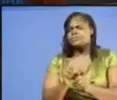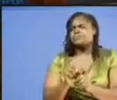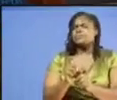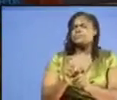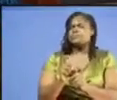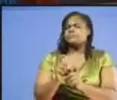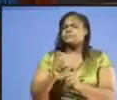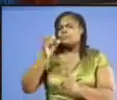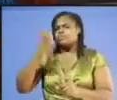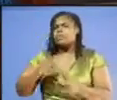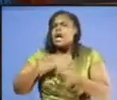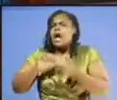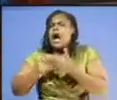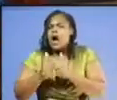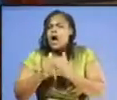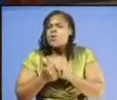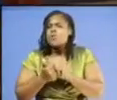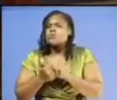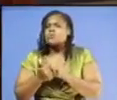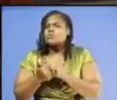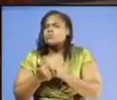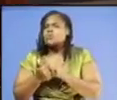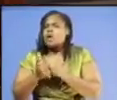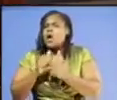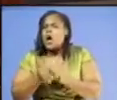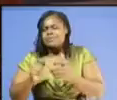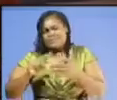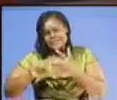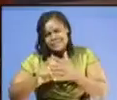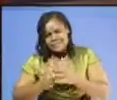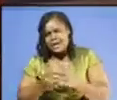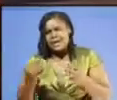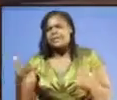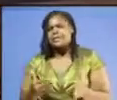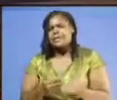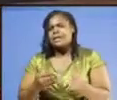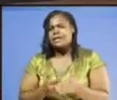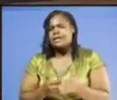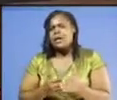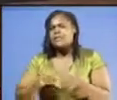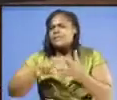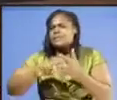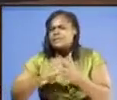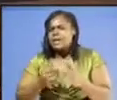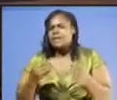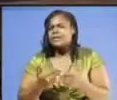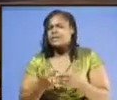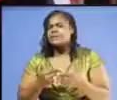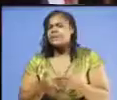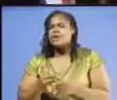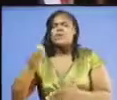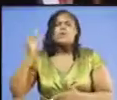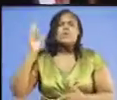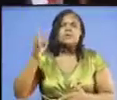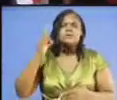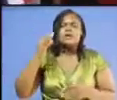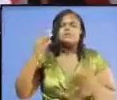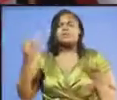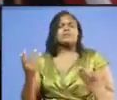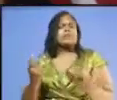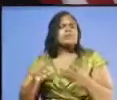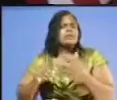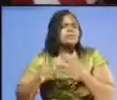back my praise? How can I pick up back my witnessing? How can I pick up back my